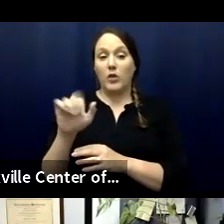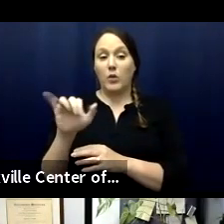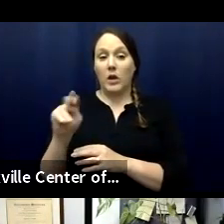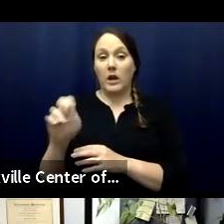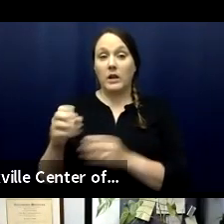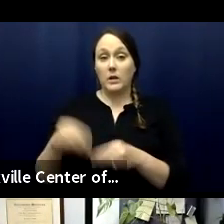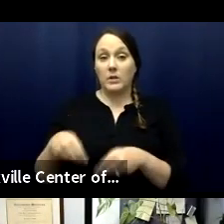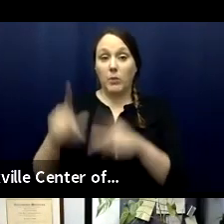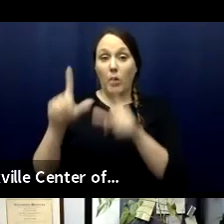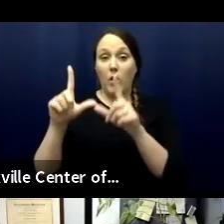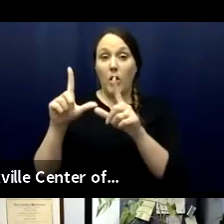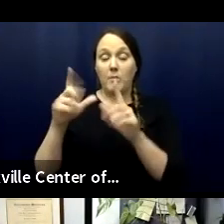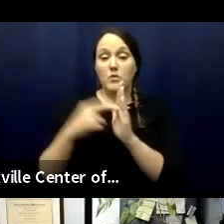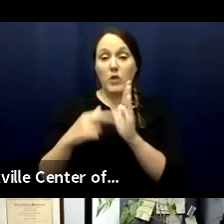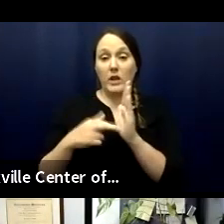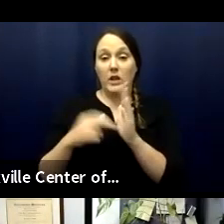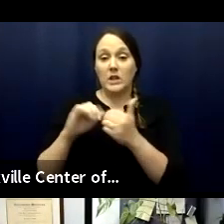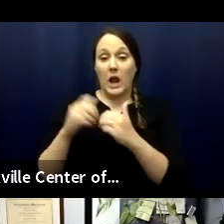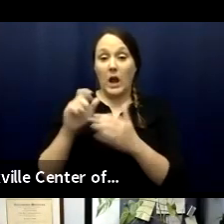as written